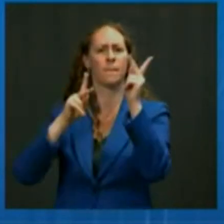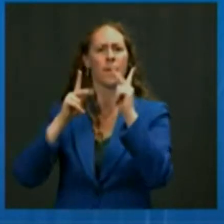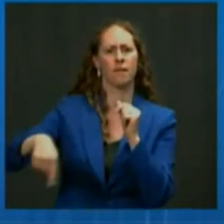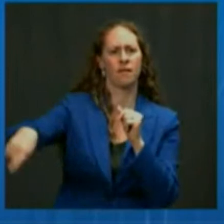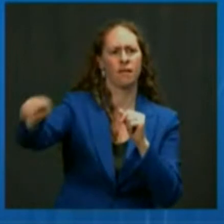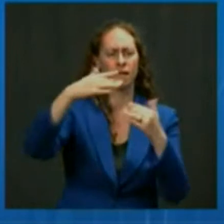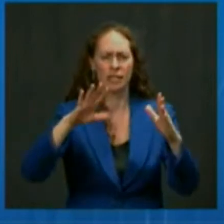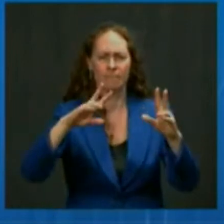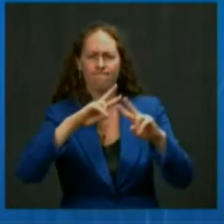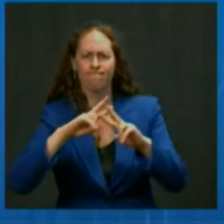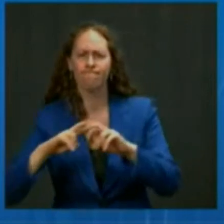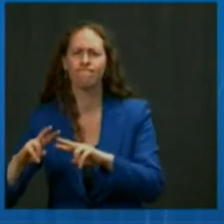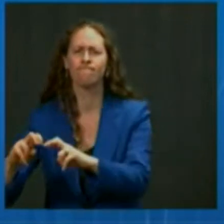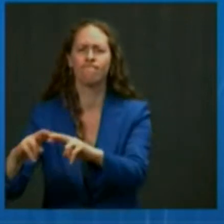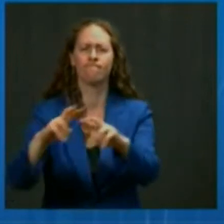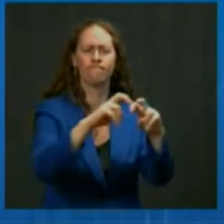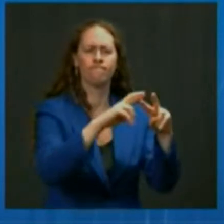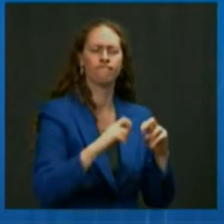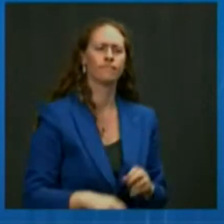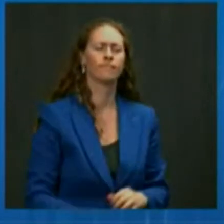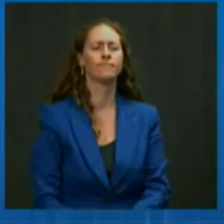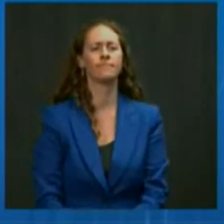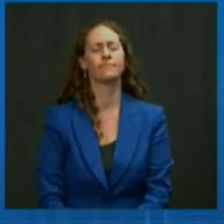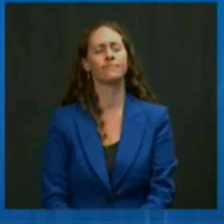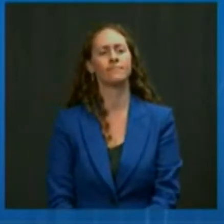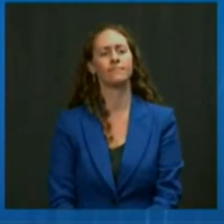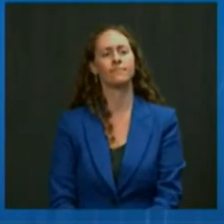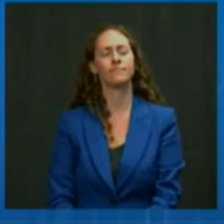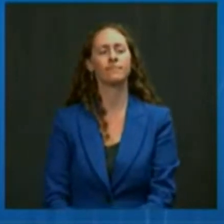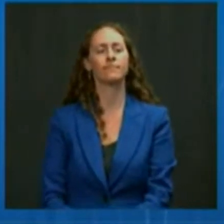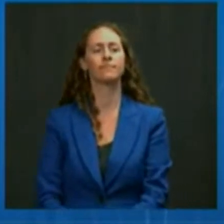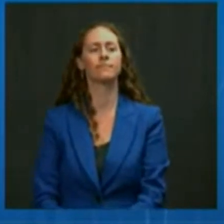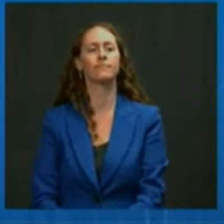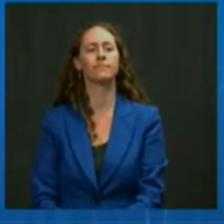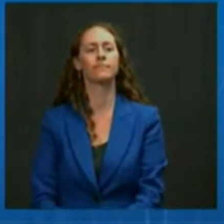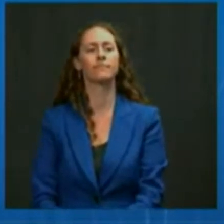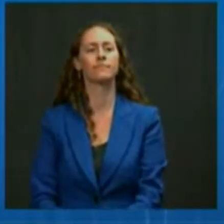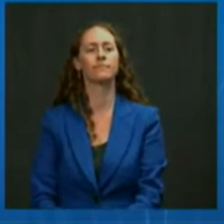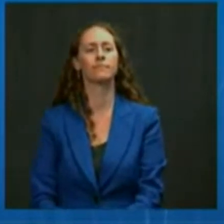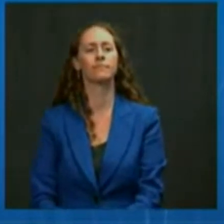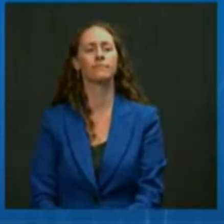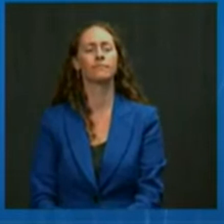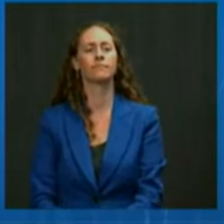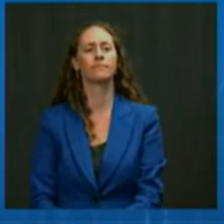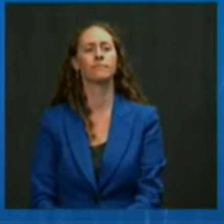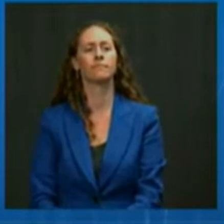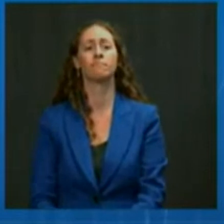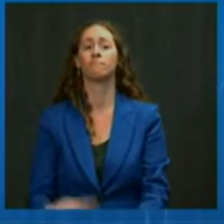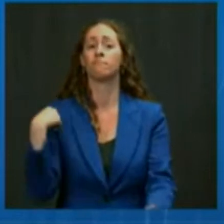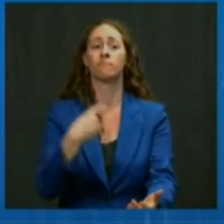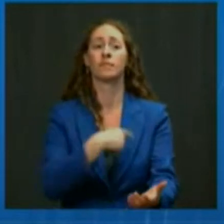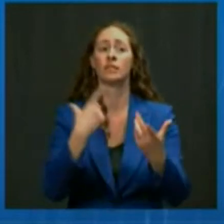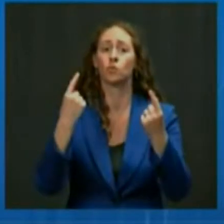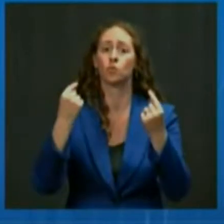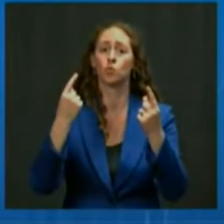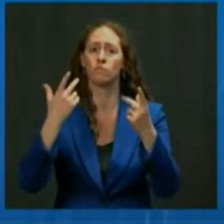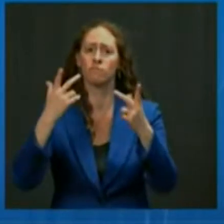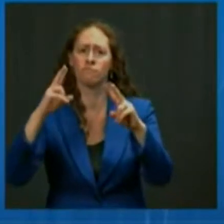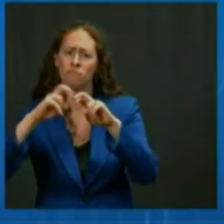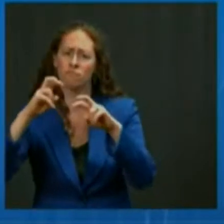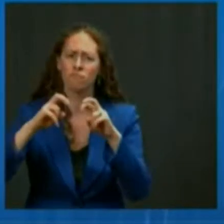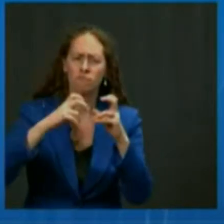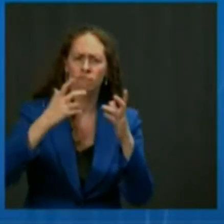facilities. Weekly COVID-19 case counts were used to evaluate vaccine effectiveness over time. These